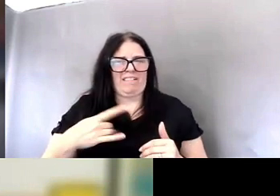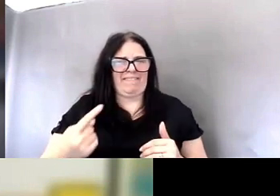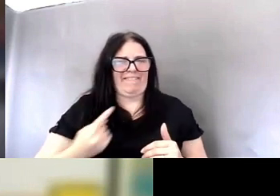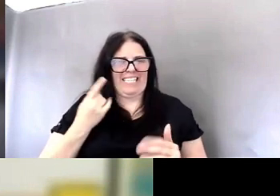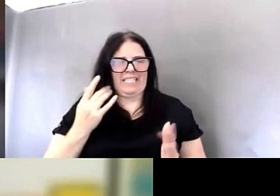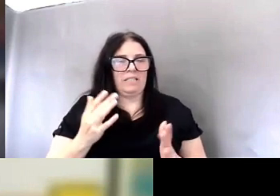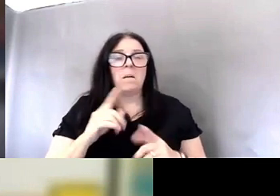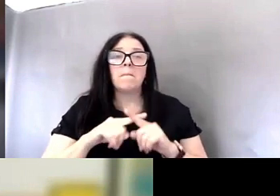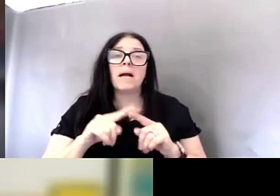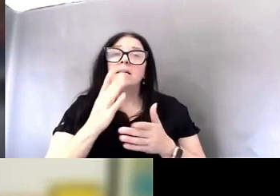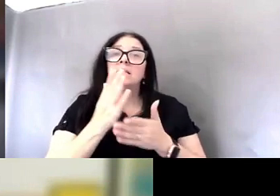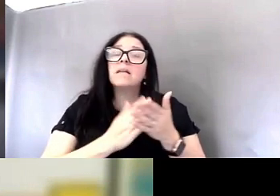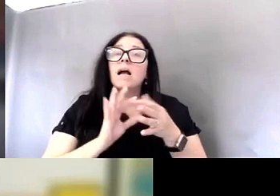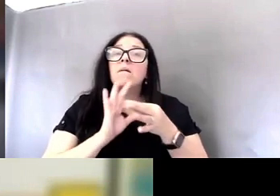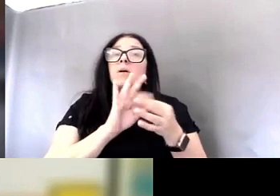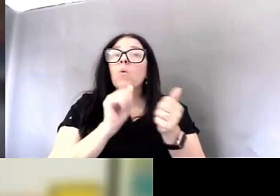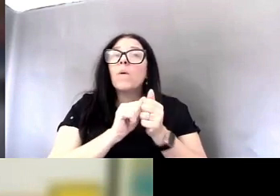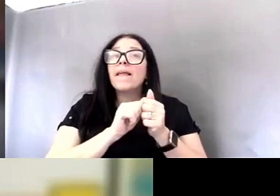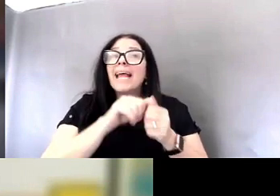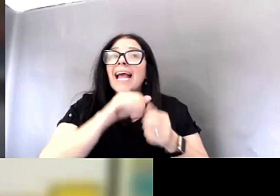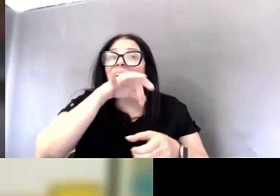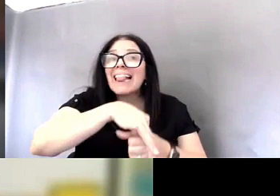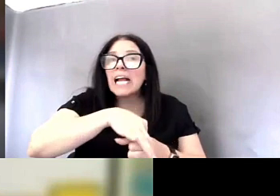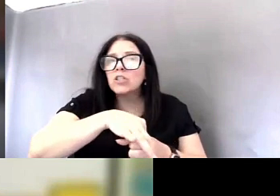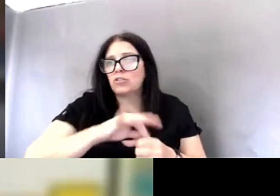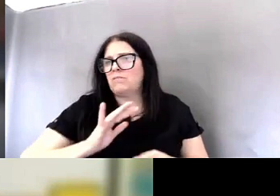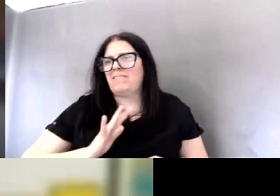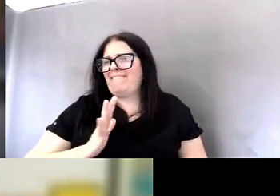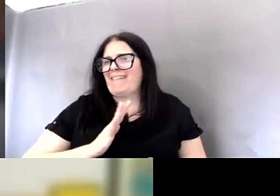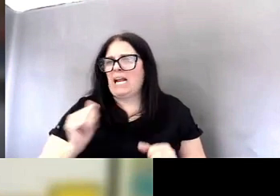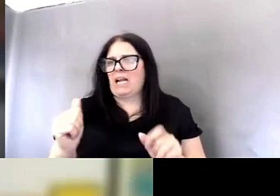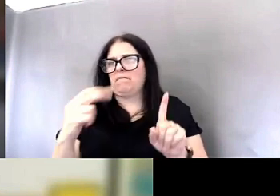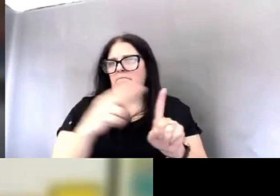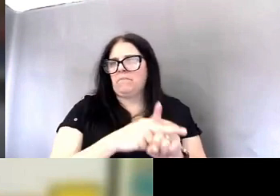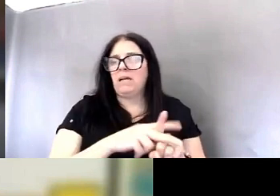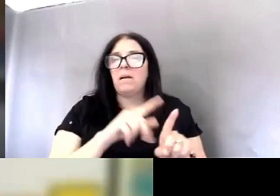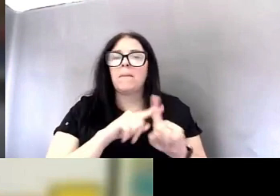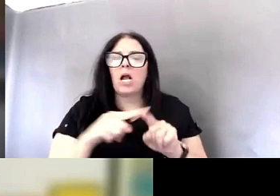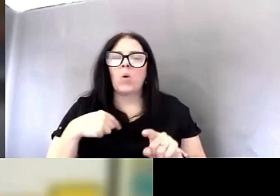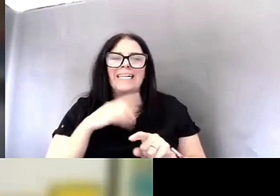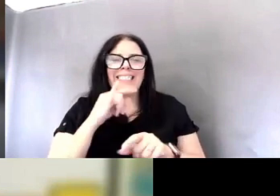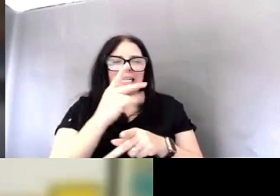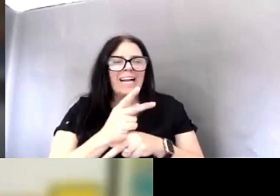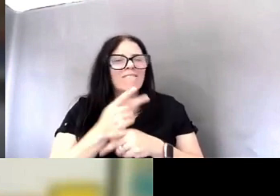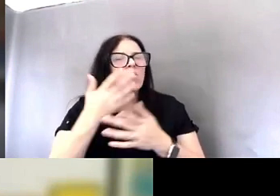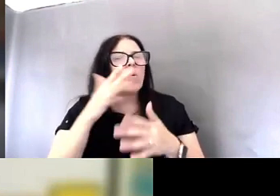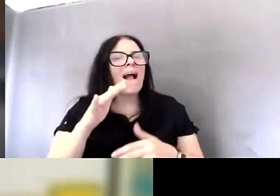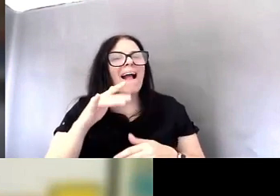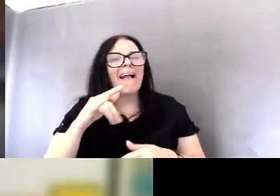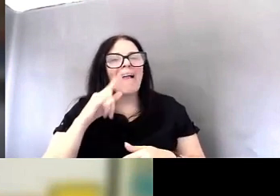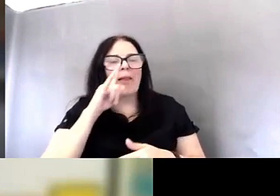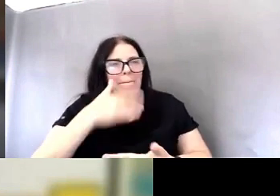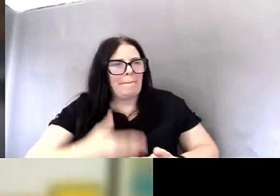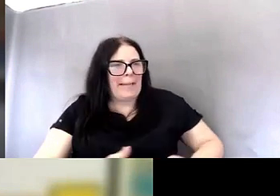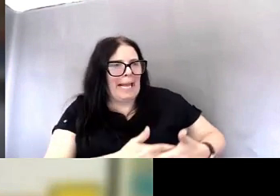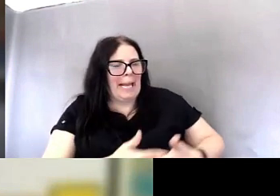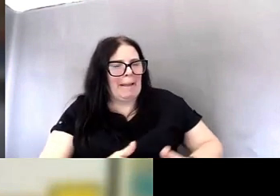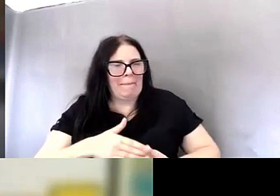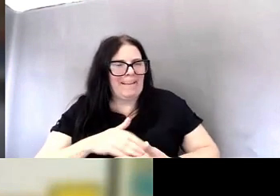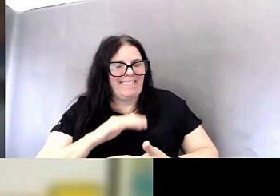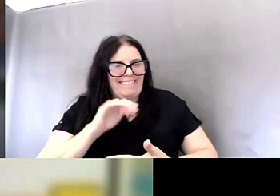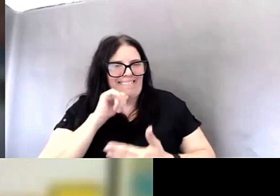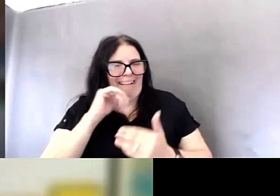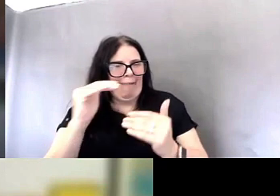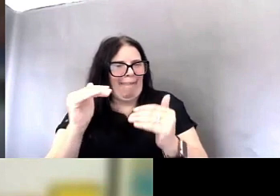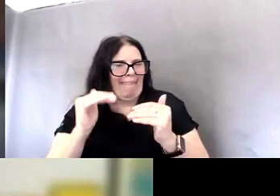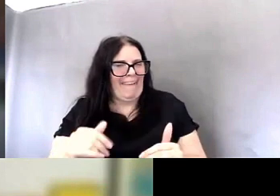like elections, they work really well. It's fine. But we were careful about screening out a